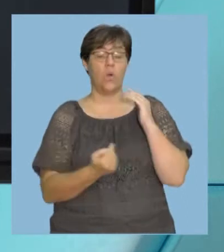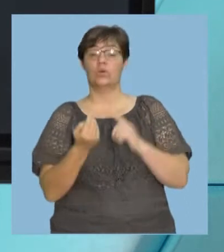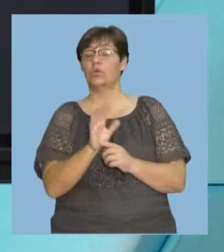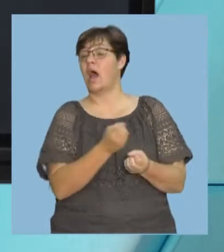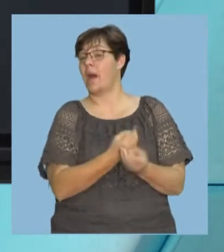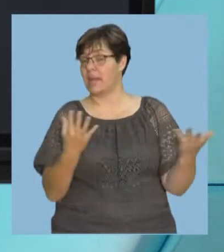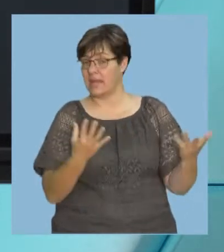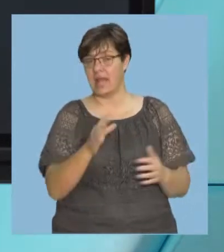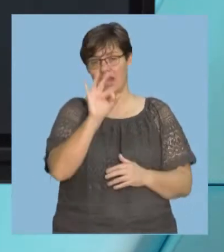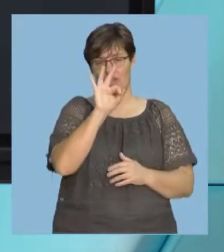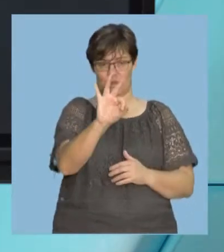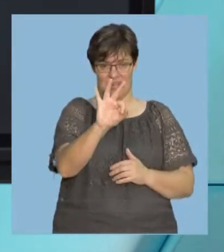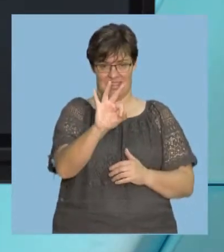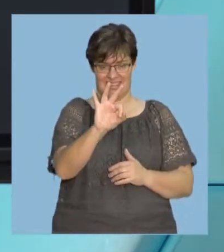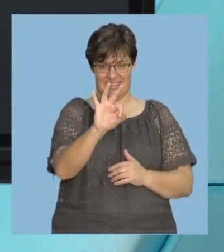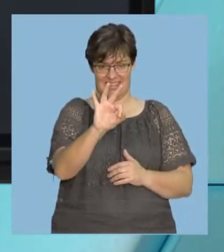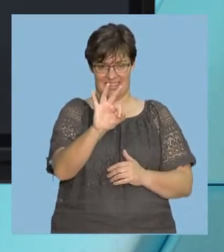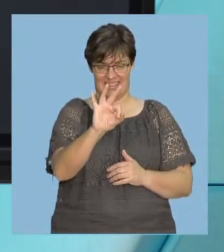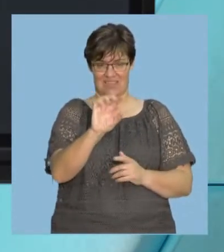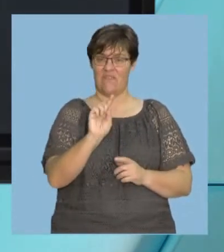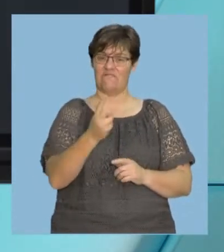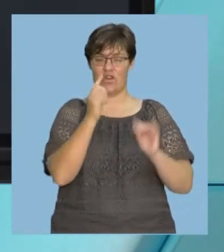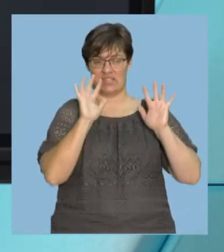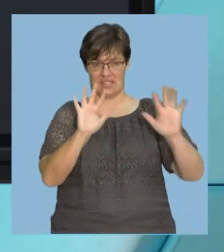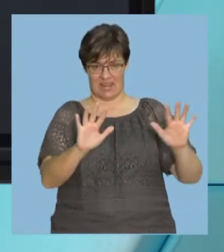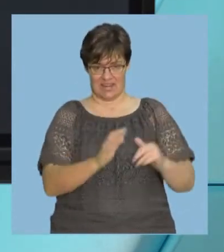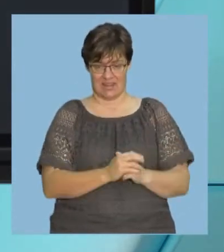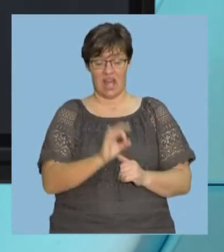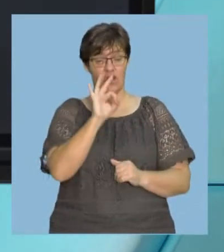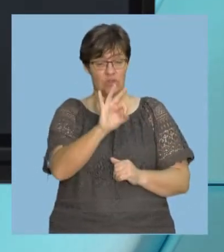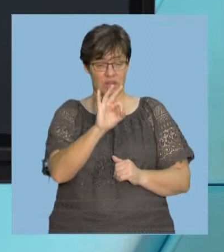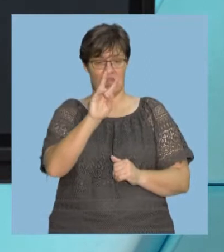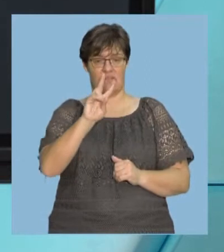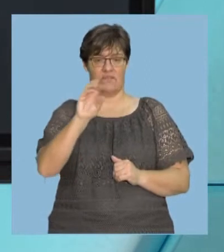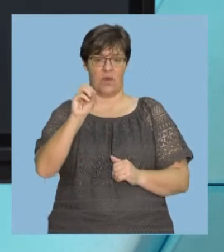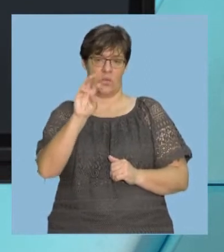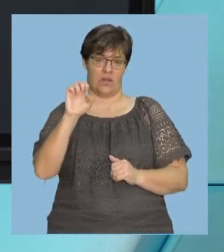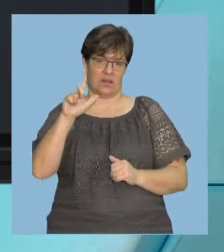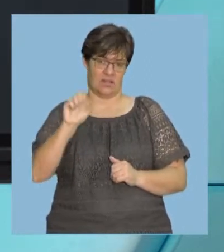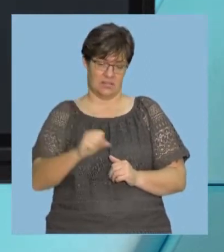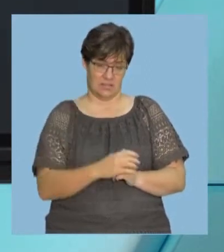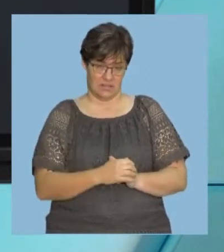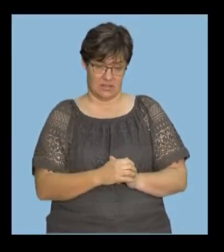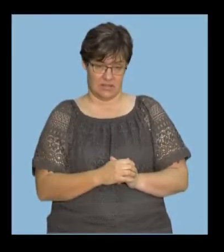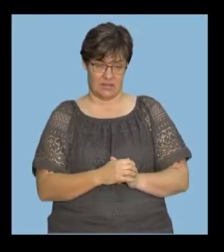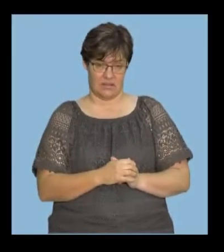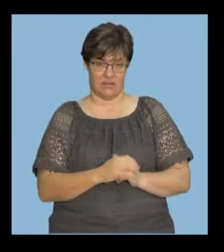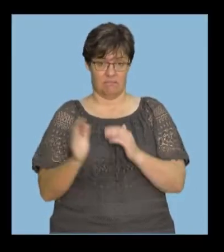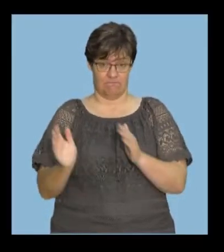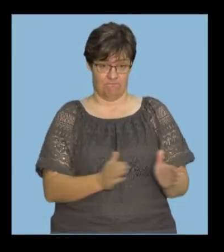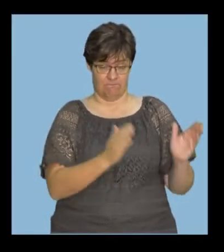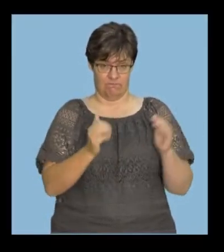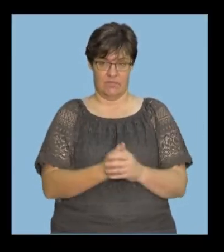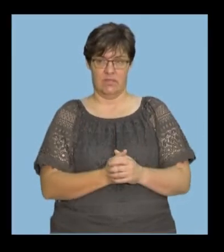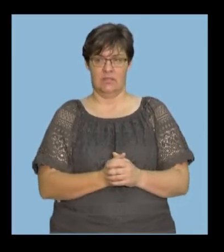is only showing you 3 of the letters in the first 10, the 3 vowels that we've got. Right, let's